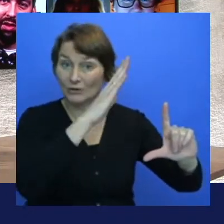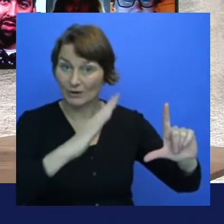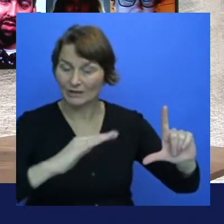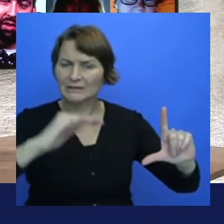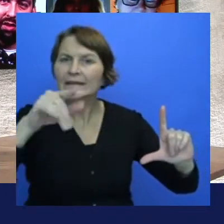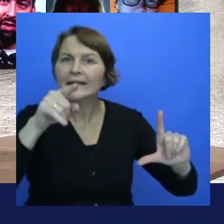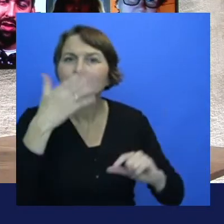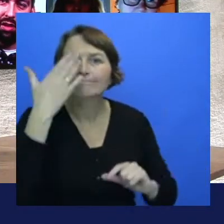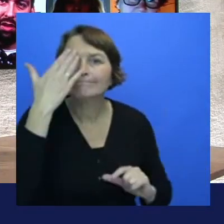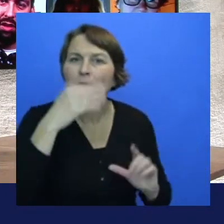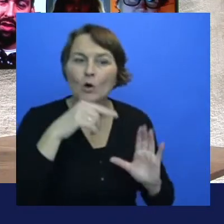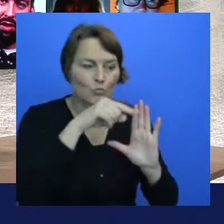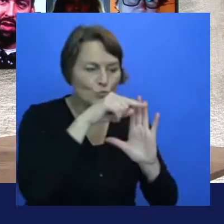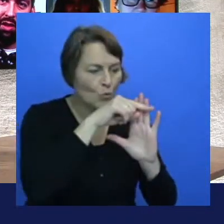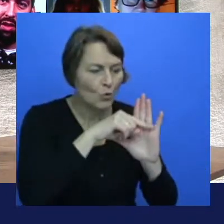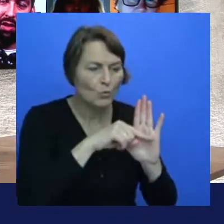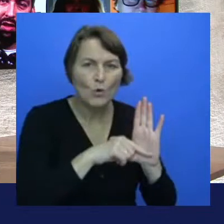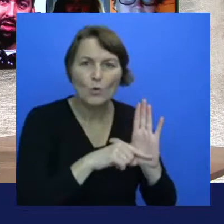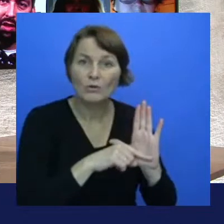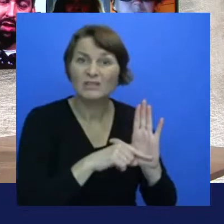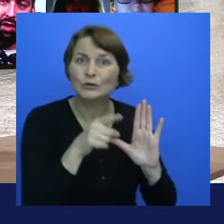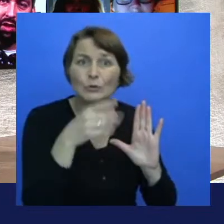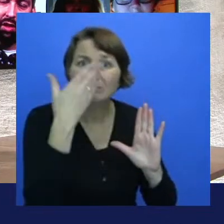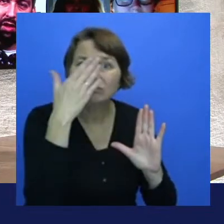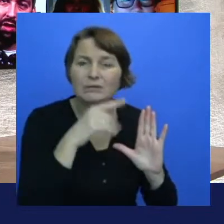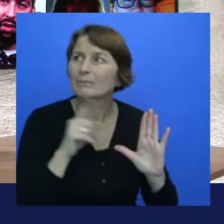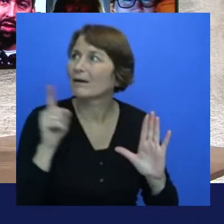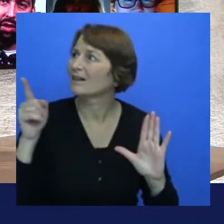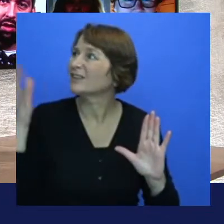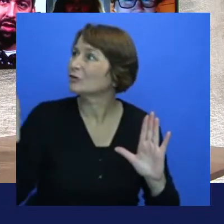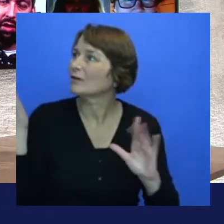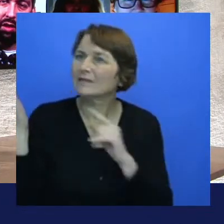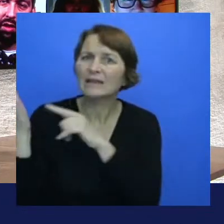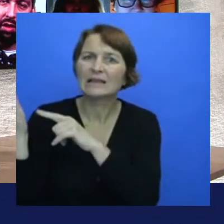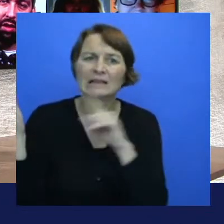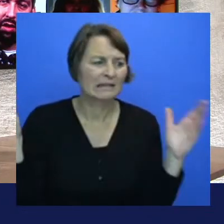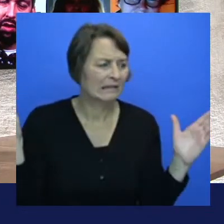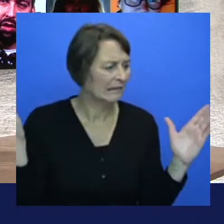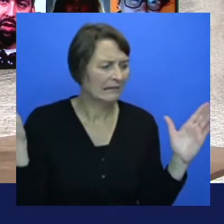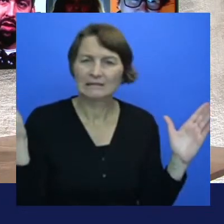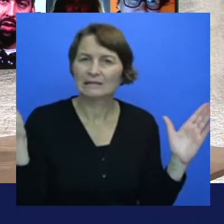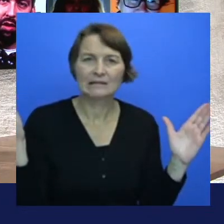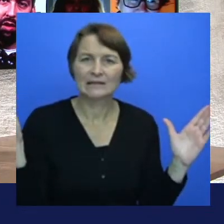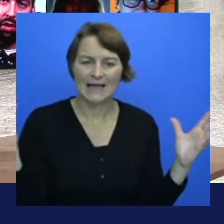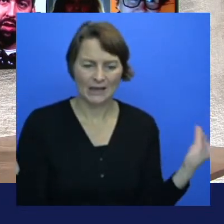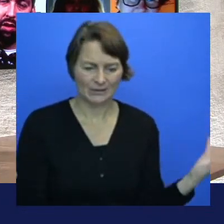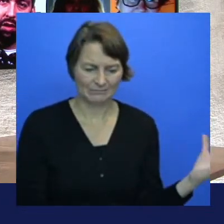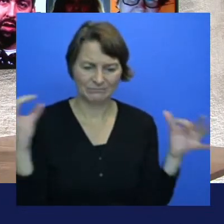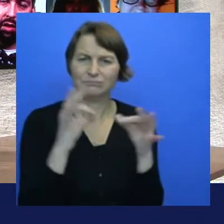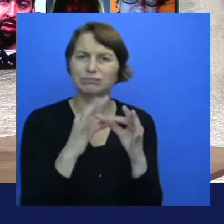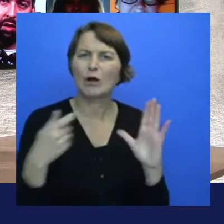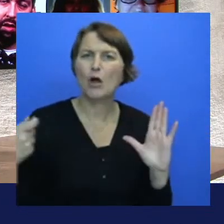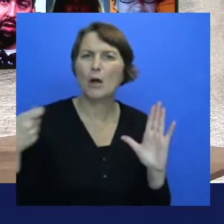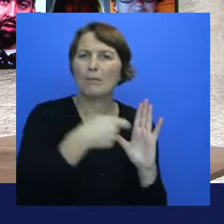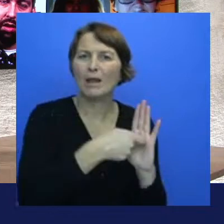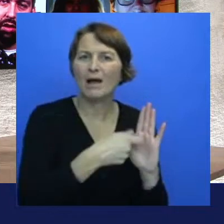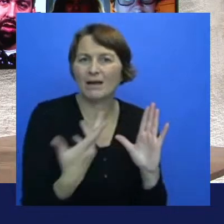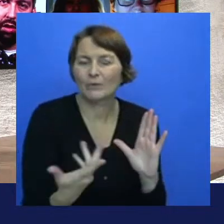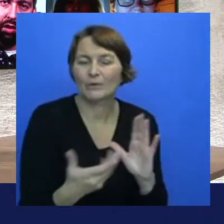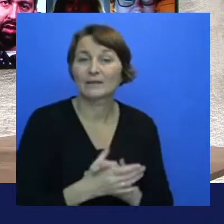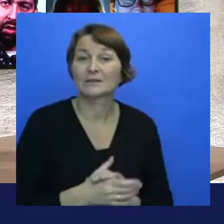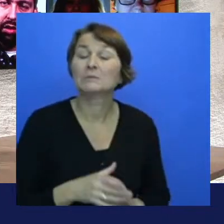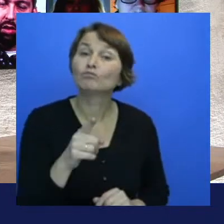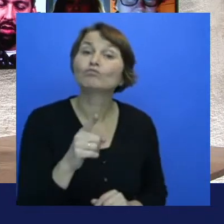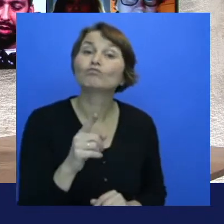a service directly, you don't know which rules you have to apply. Now you can assume that all the services already cover